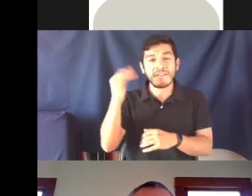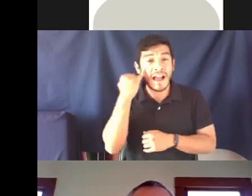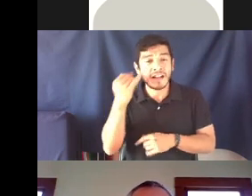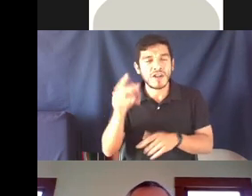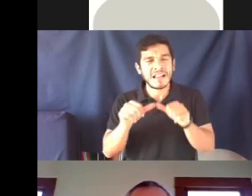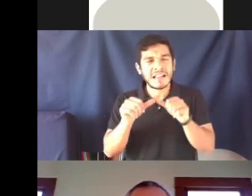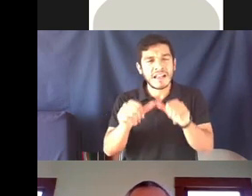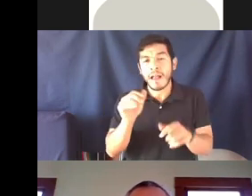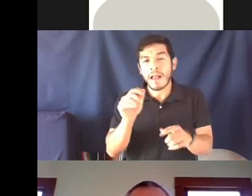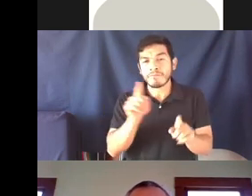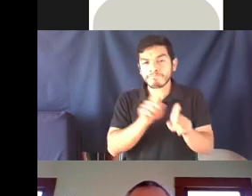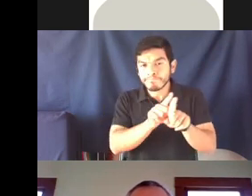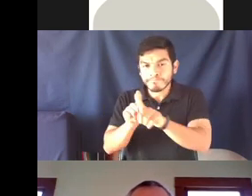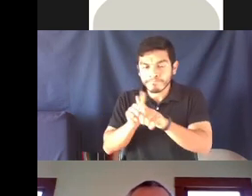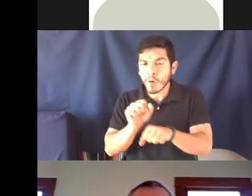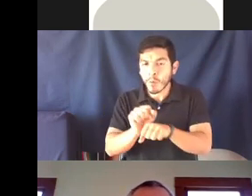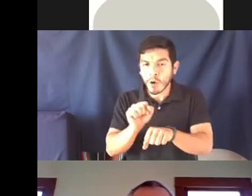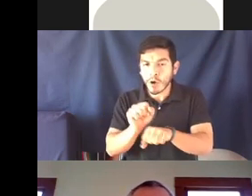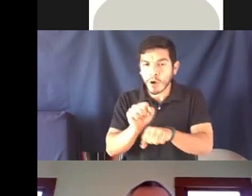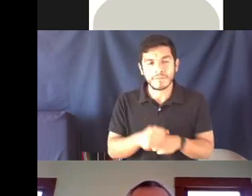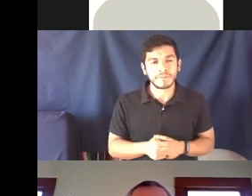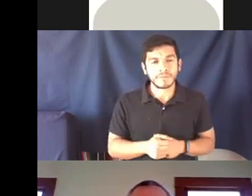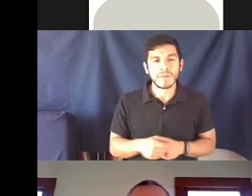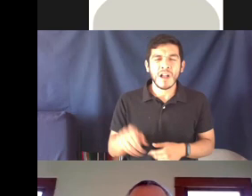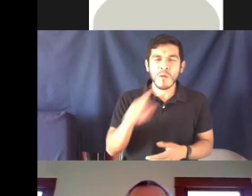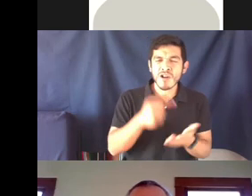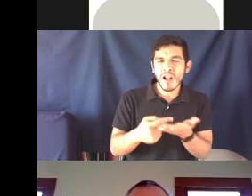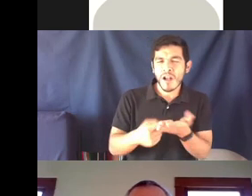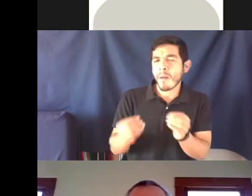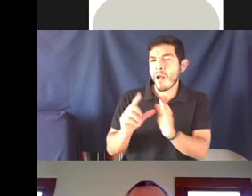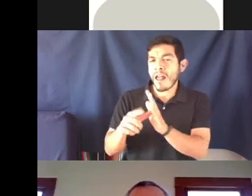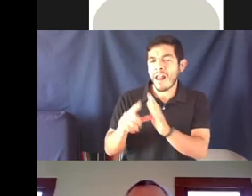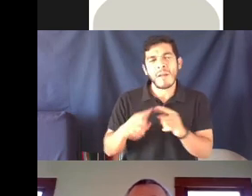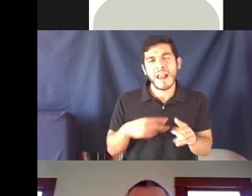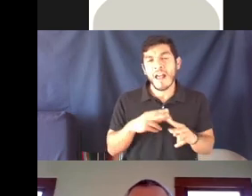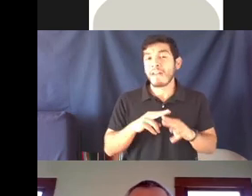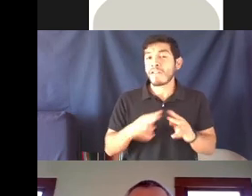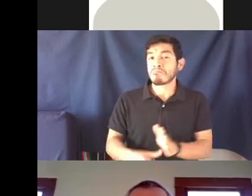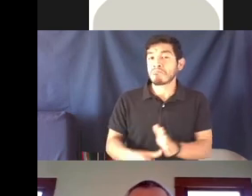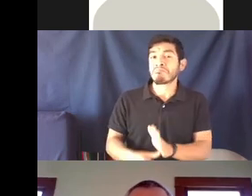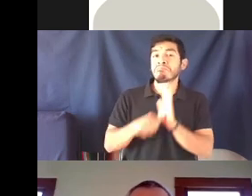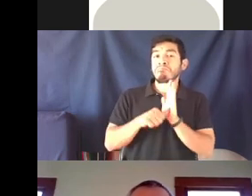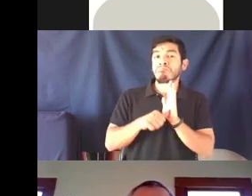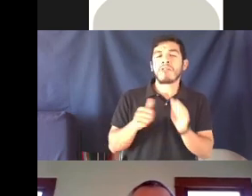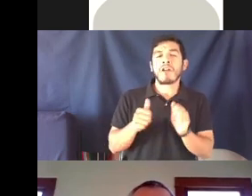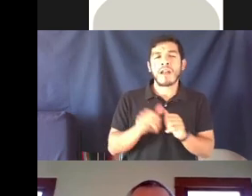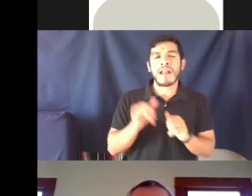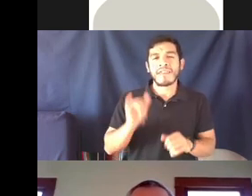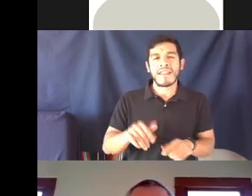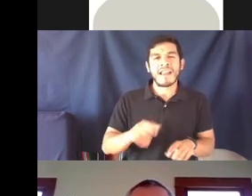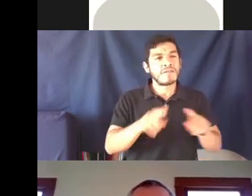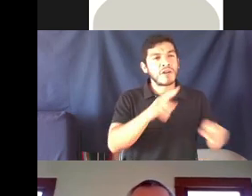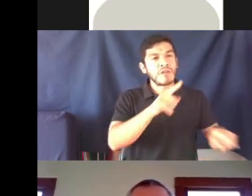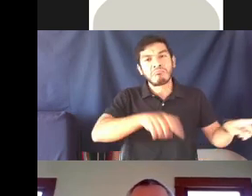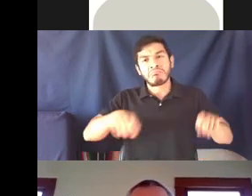the conversation here. But I was pretty impressed at the time at the wide variety of things that people were doing online. They weren't